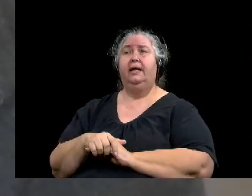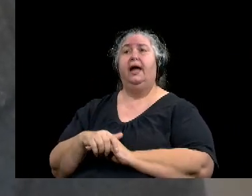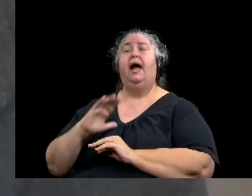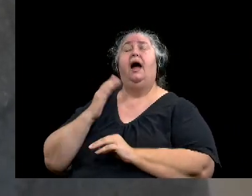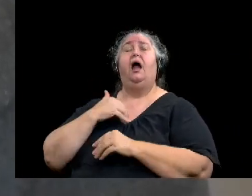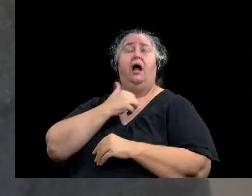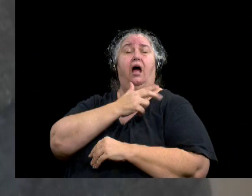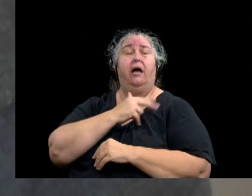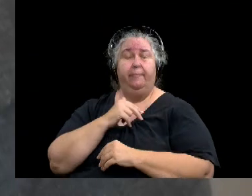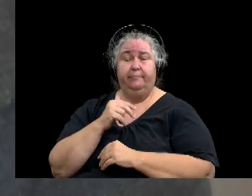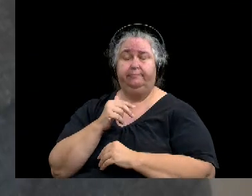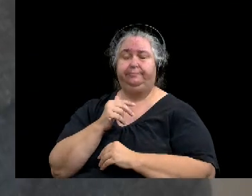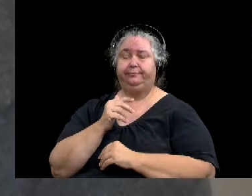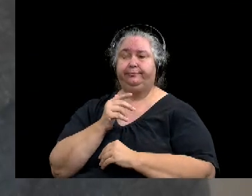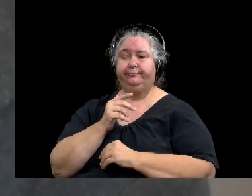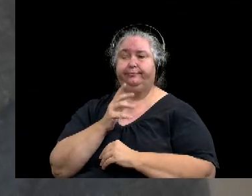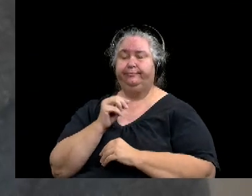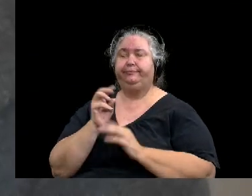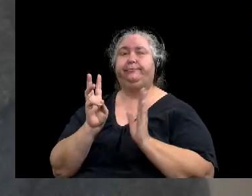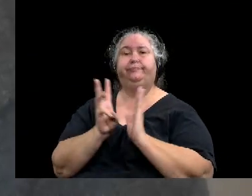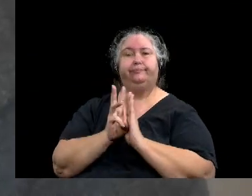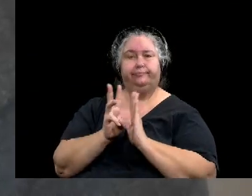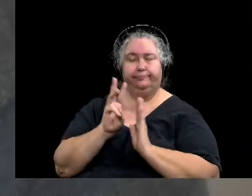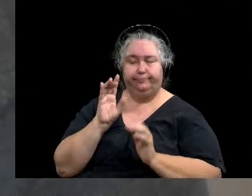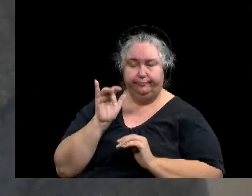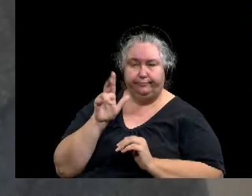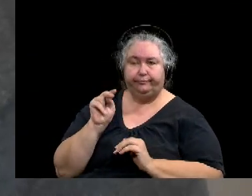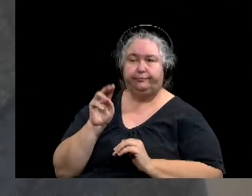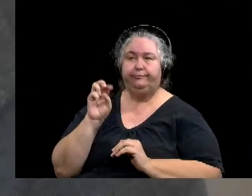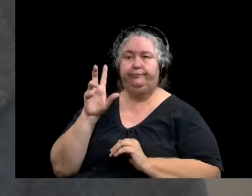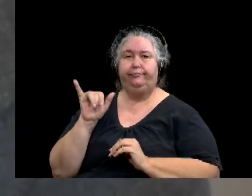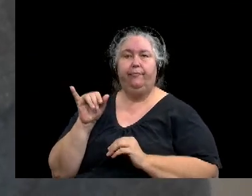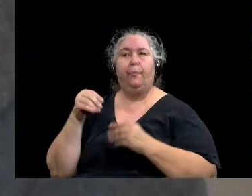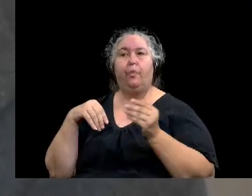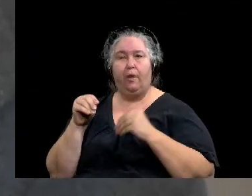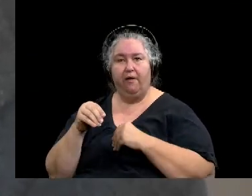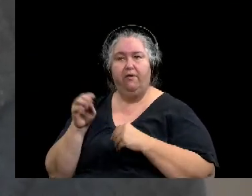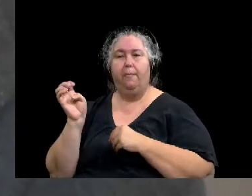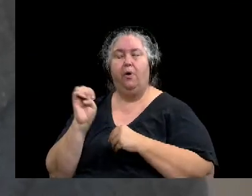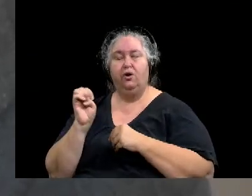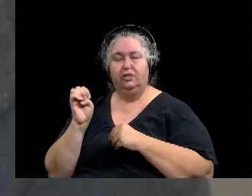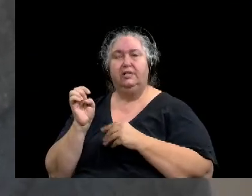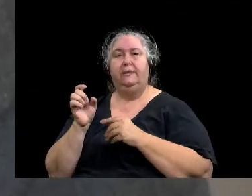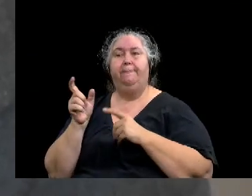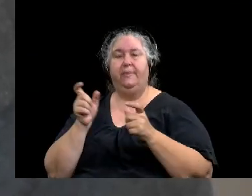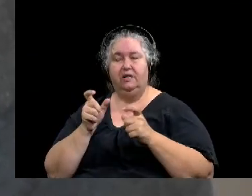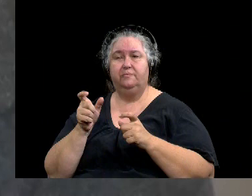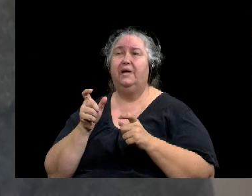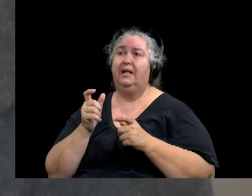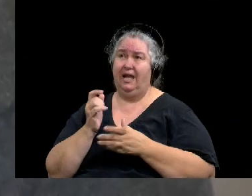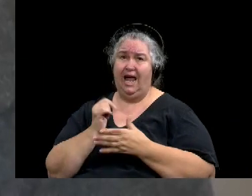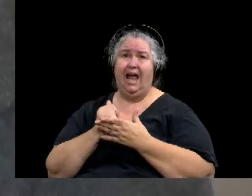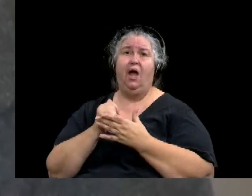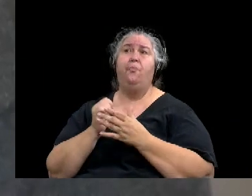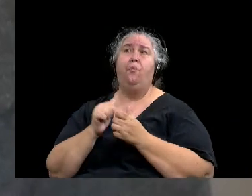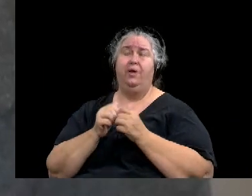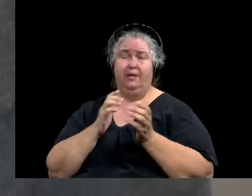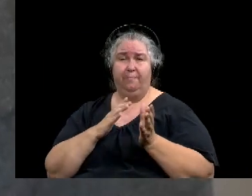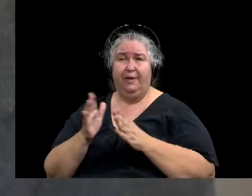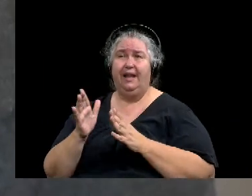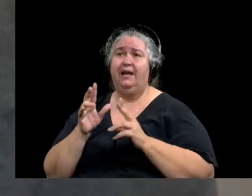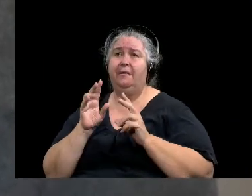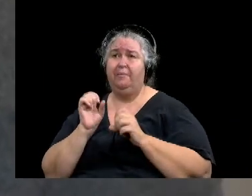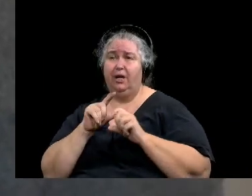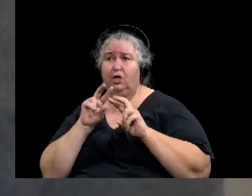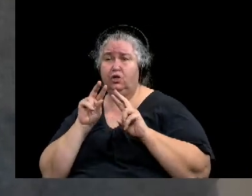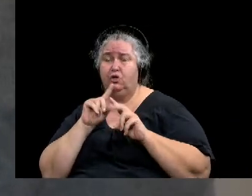hospitals and the Waco McLennan County Office of Emergency Management have developed robust plans to keep the population safe